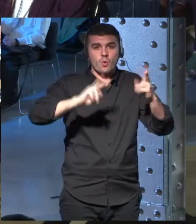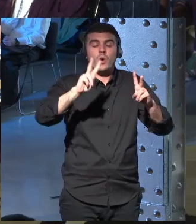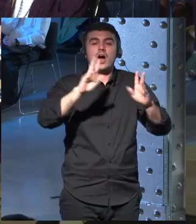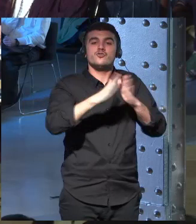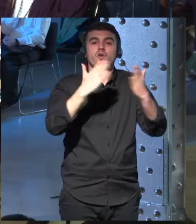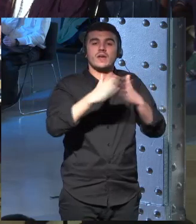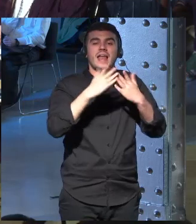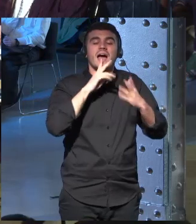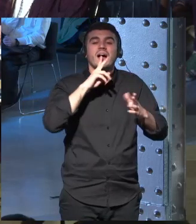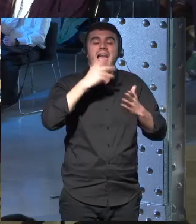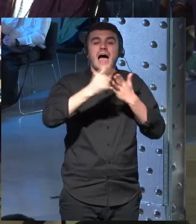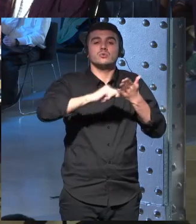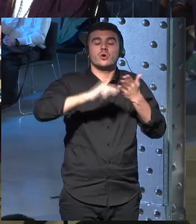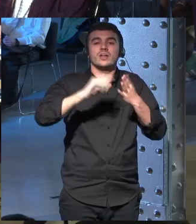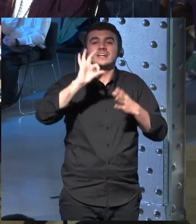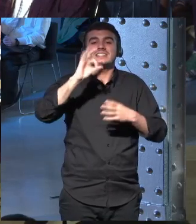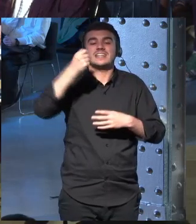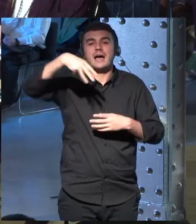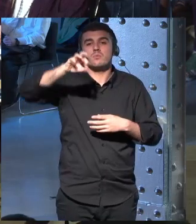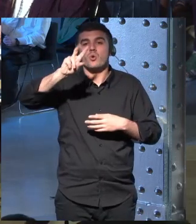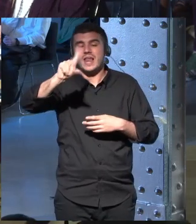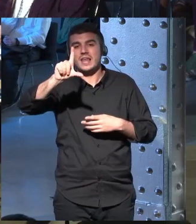admired very much, a novel named What?